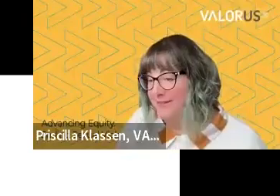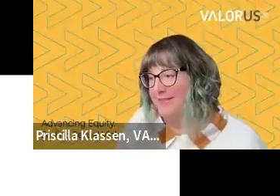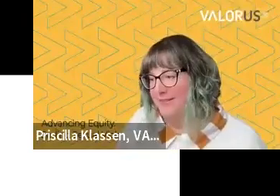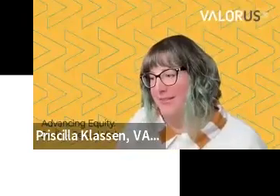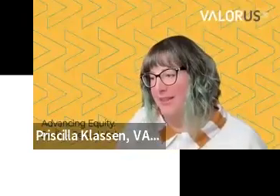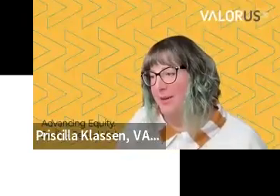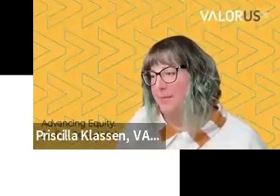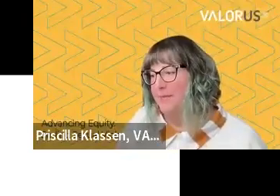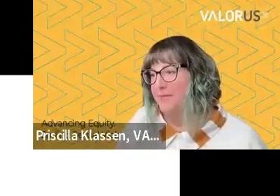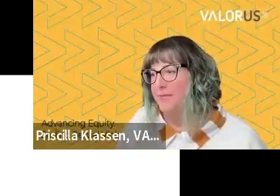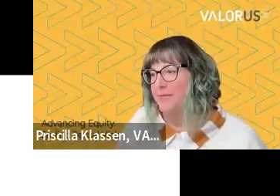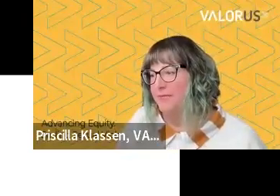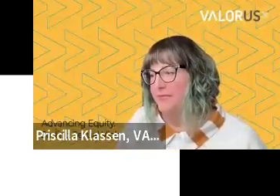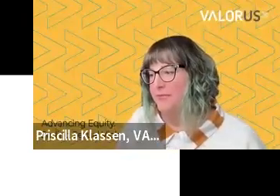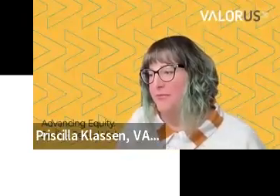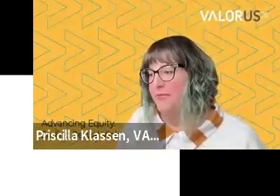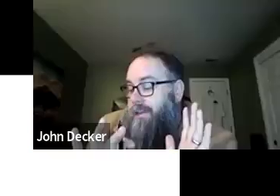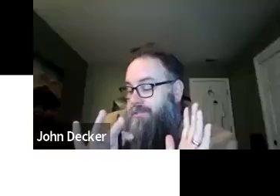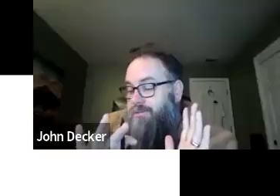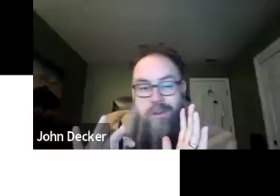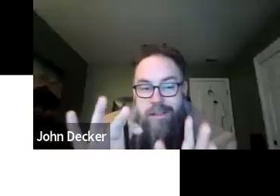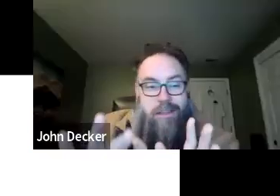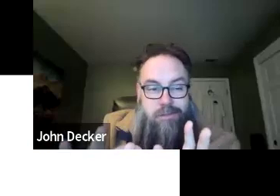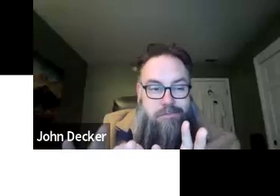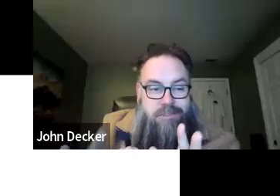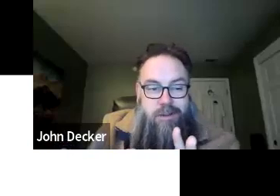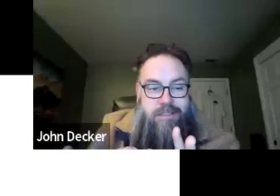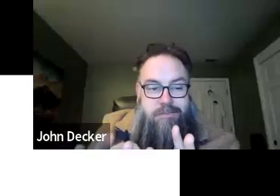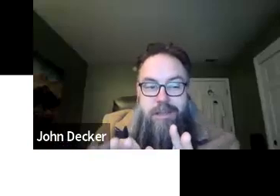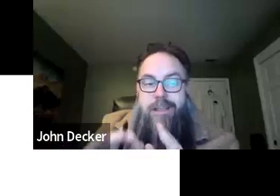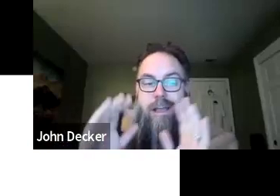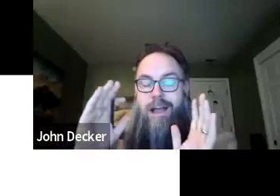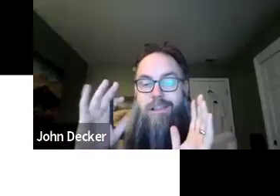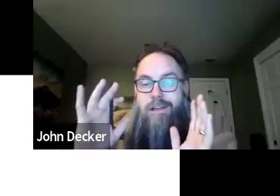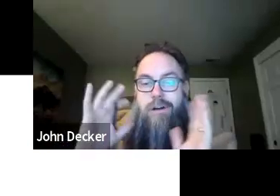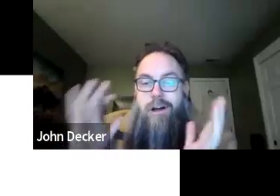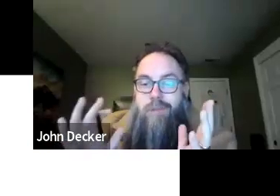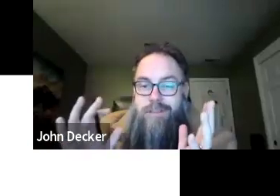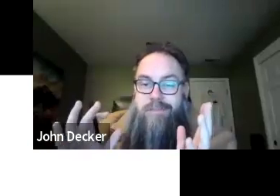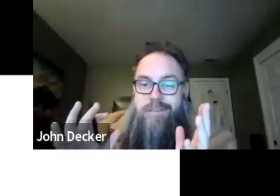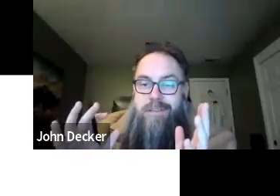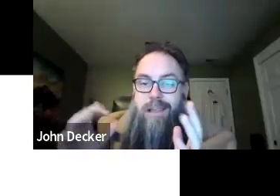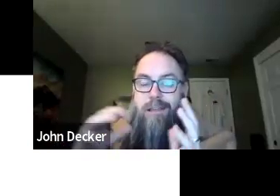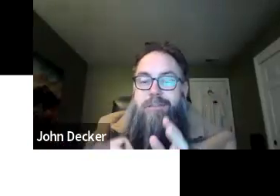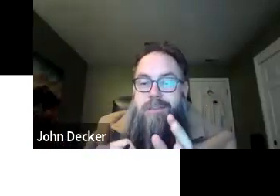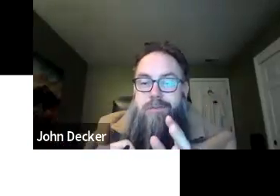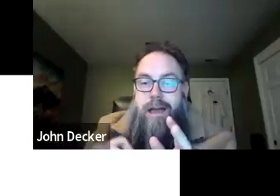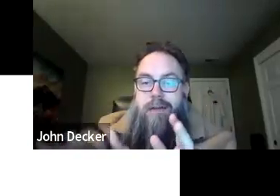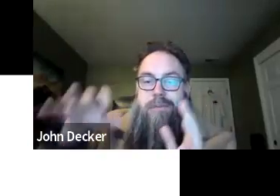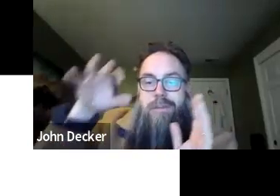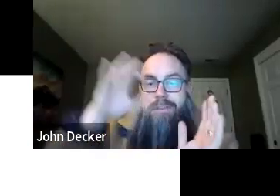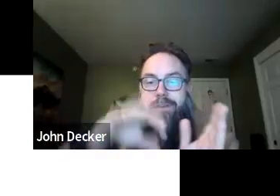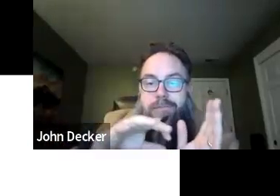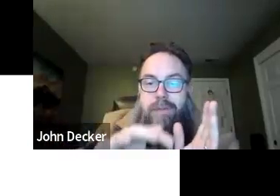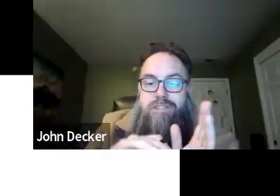Yeah. Oh wow. Okay, so I just want to comment just real quickly, and I'll let you summarize it. But I love how comprehensive it is. I love that you